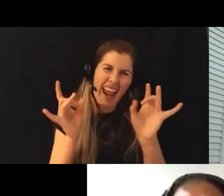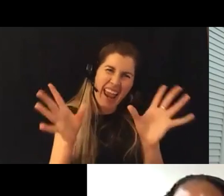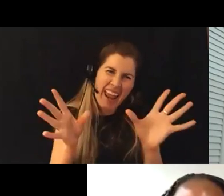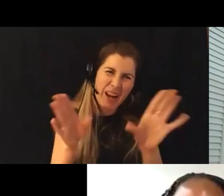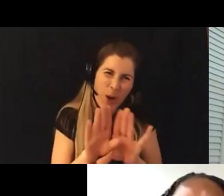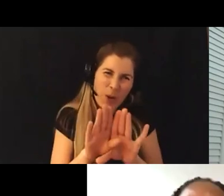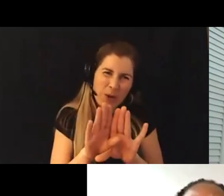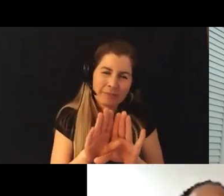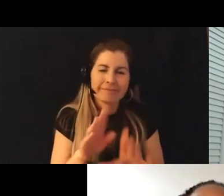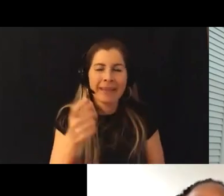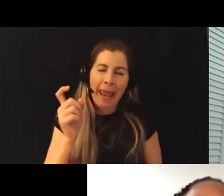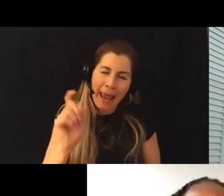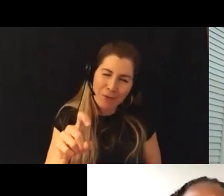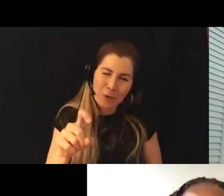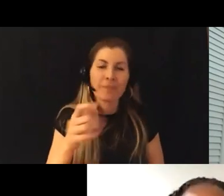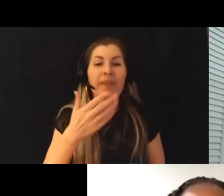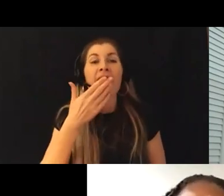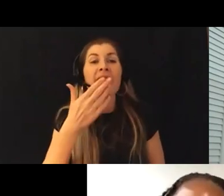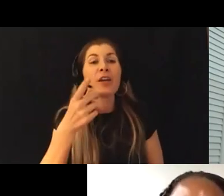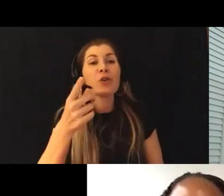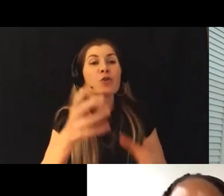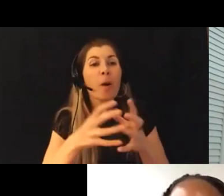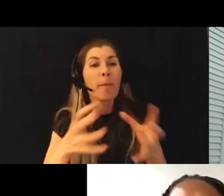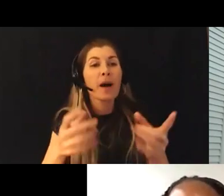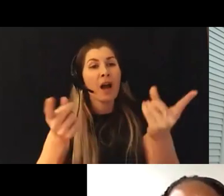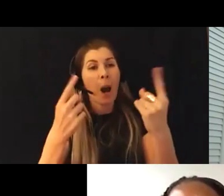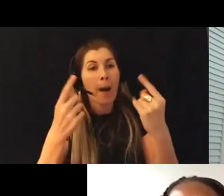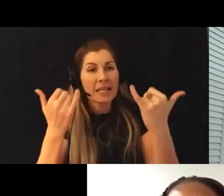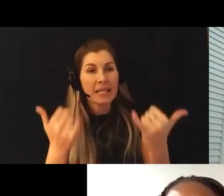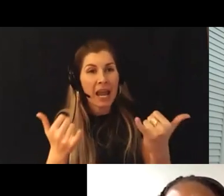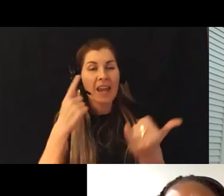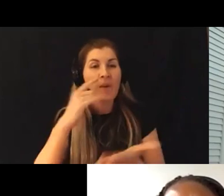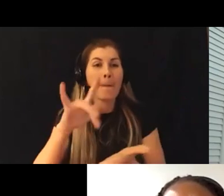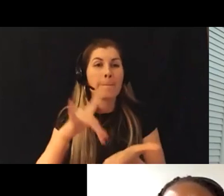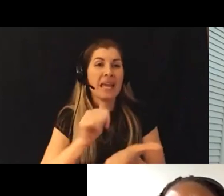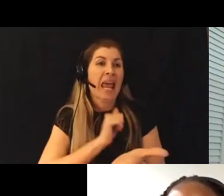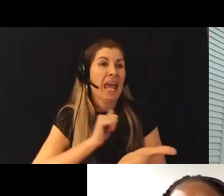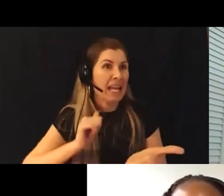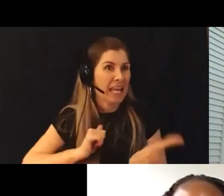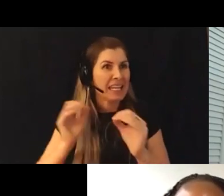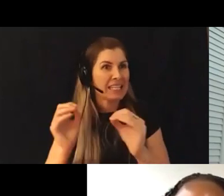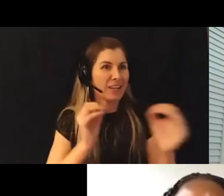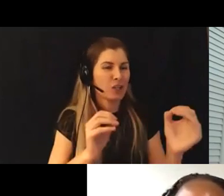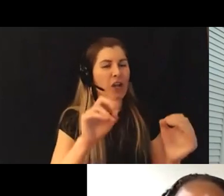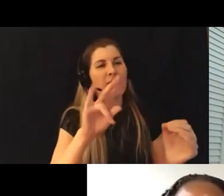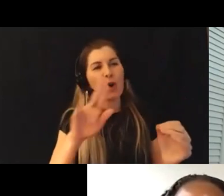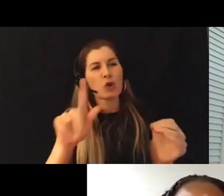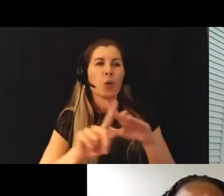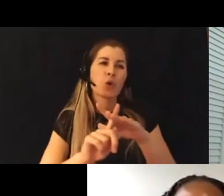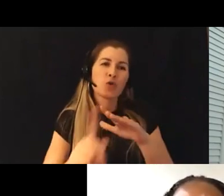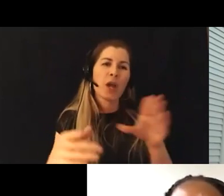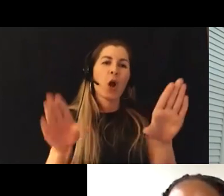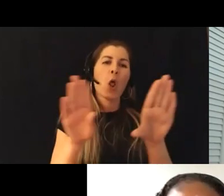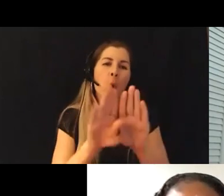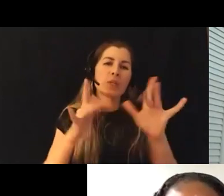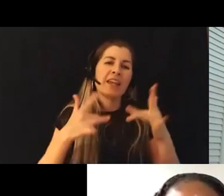but we have to. And so thank you so much for attending today's Mid-Atlantic Teaching Artists Virtual Retreat closing event.